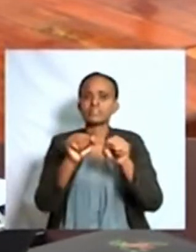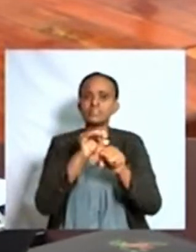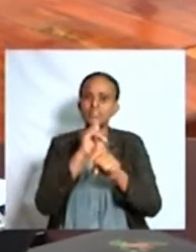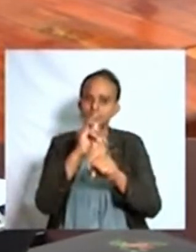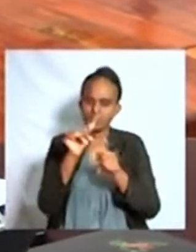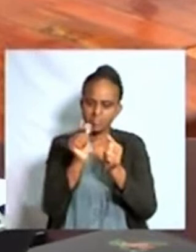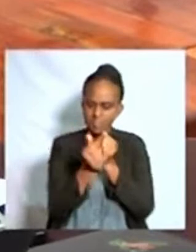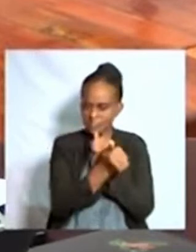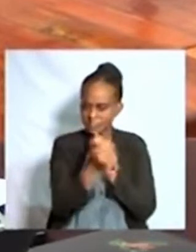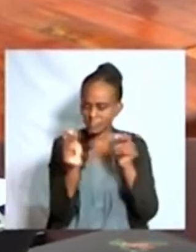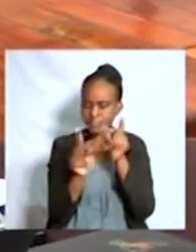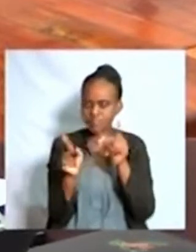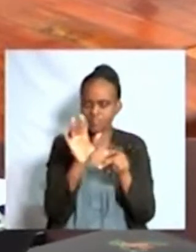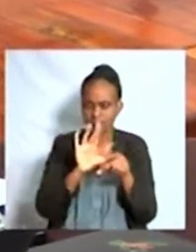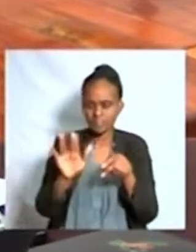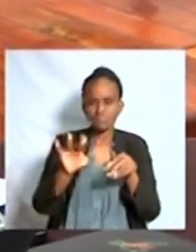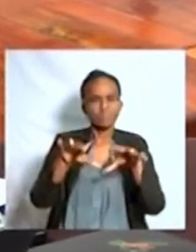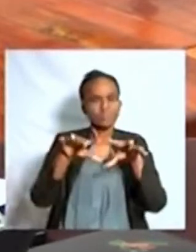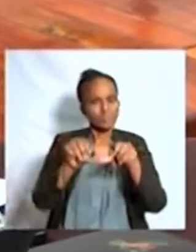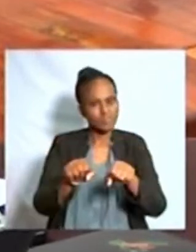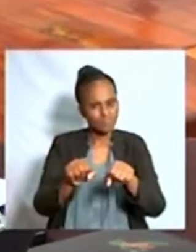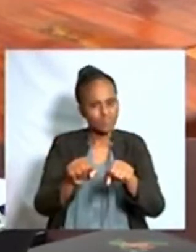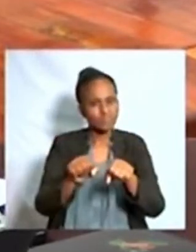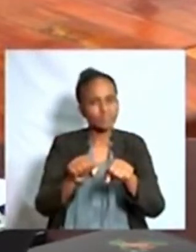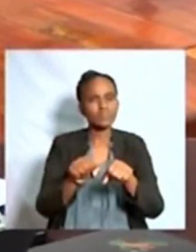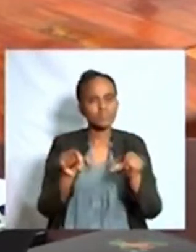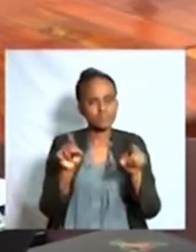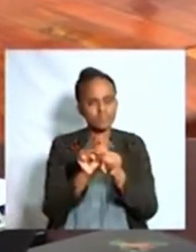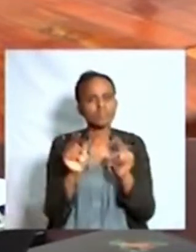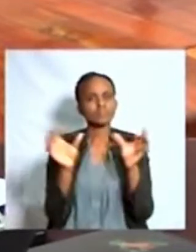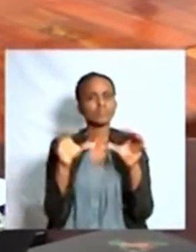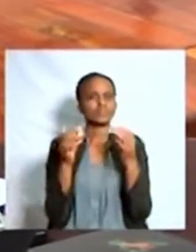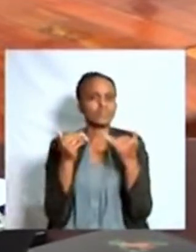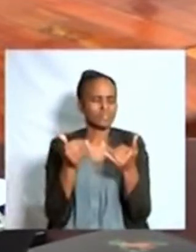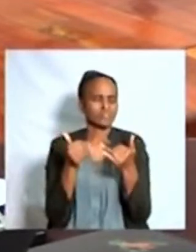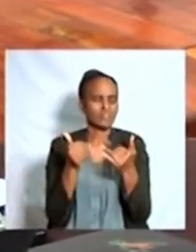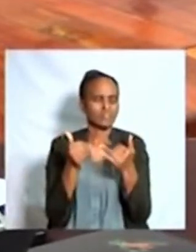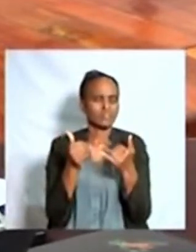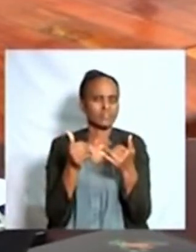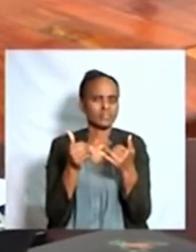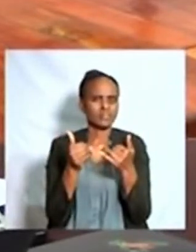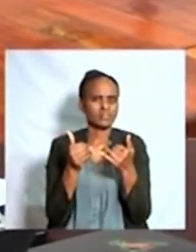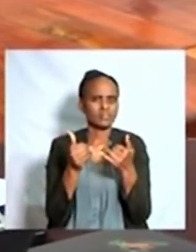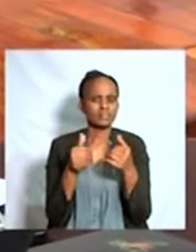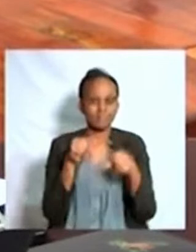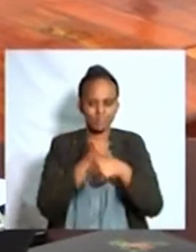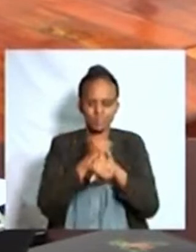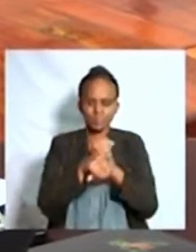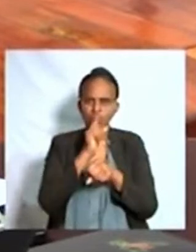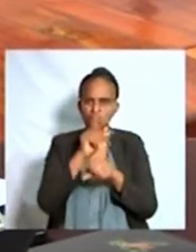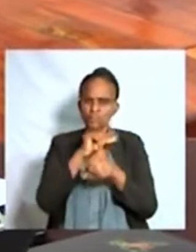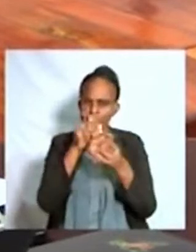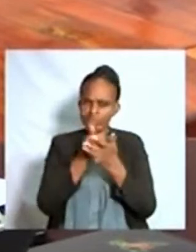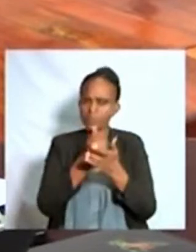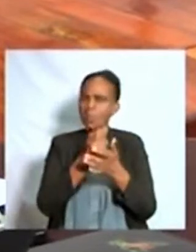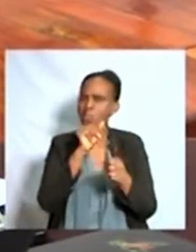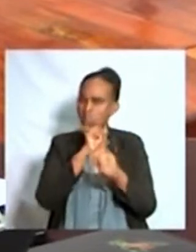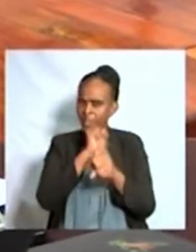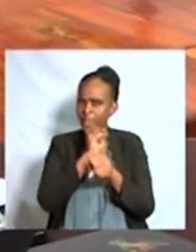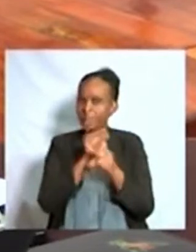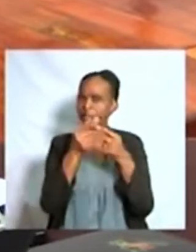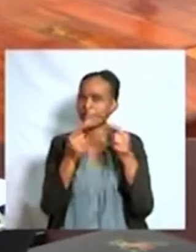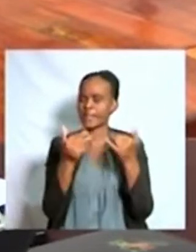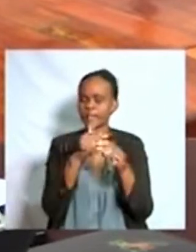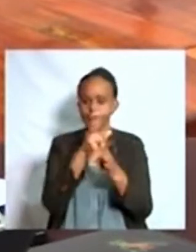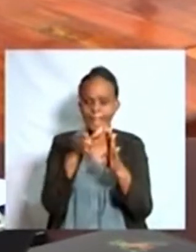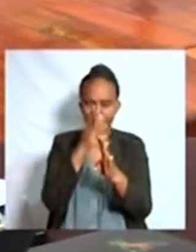others whose confirmations fall due, the Council is in constant touch with the Commission to ensure that the needful is done.